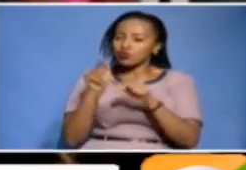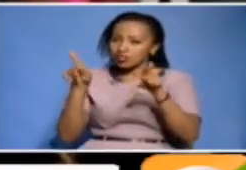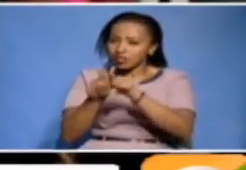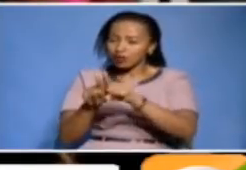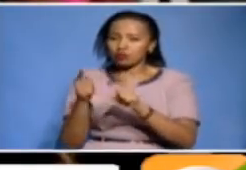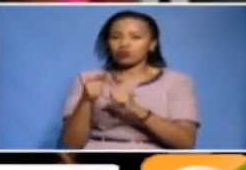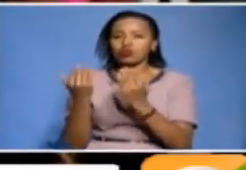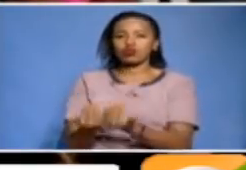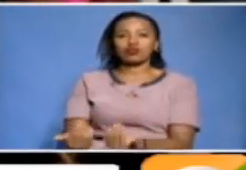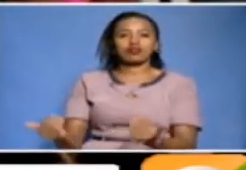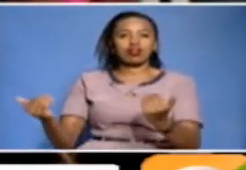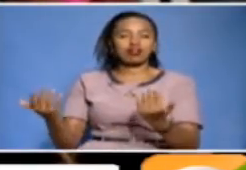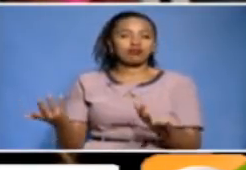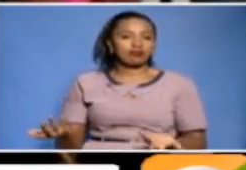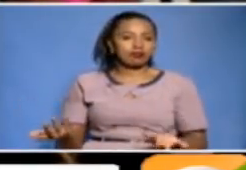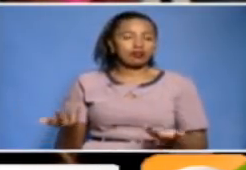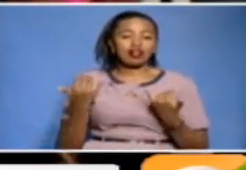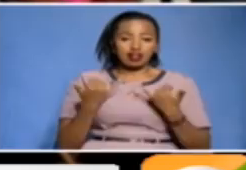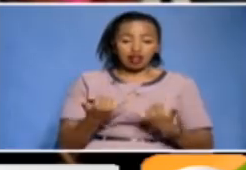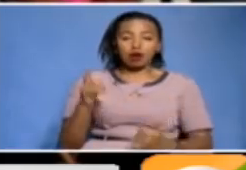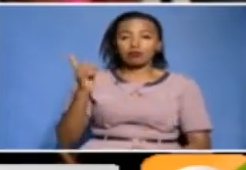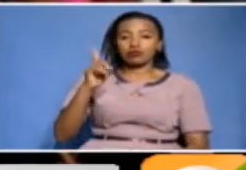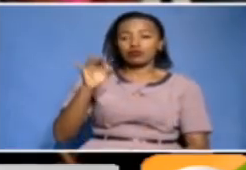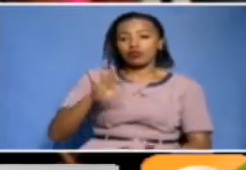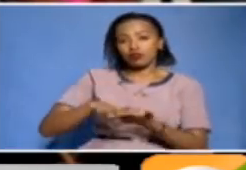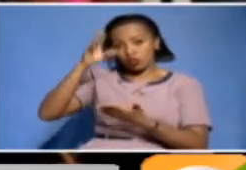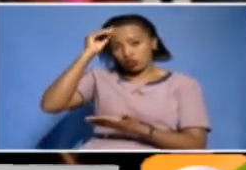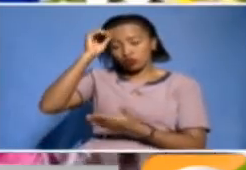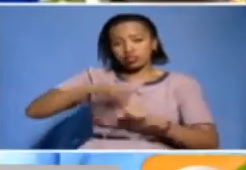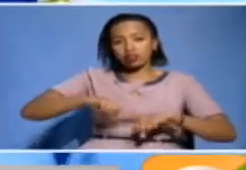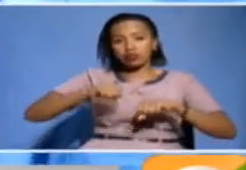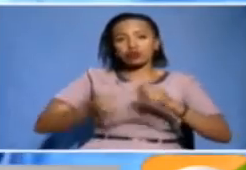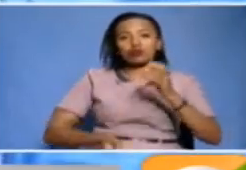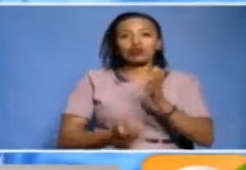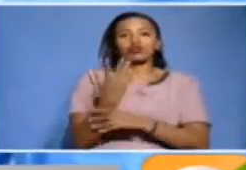professionals. Kwa sasa, Wizara ya Elimu inatarajiwa kuzindua ripoti